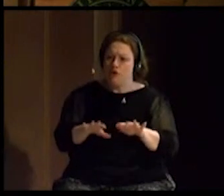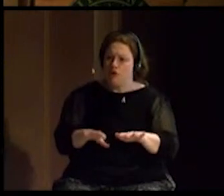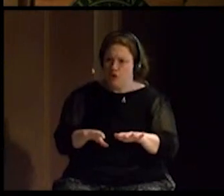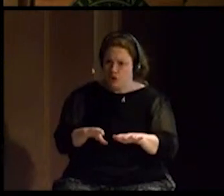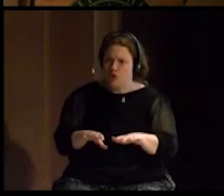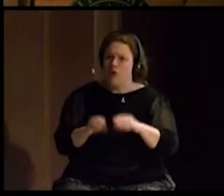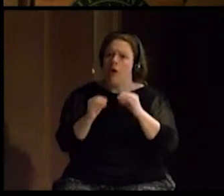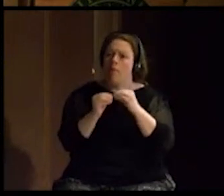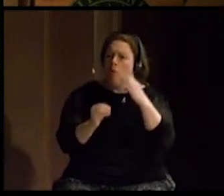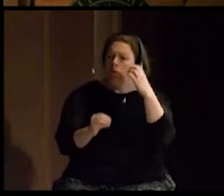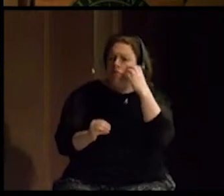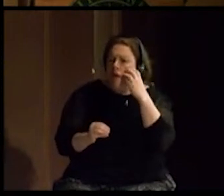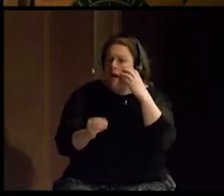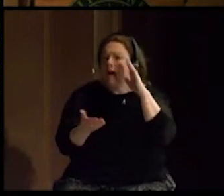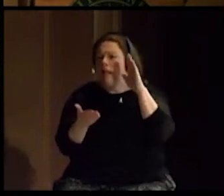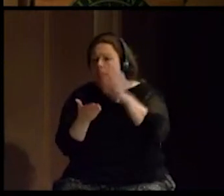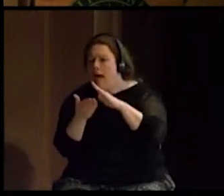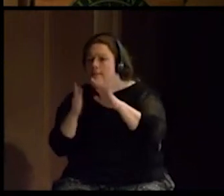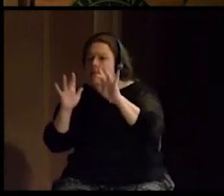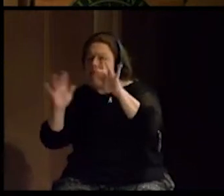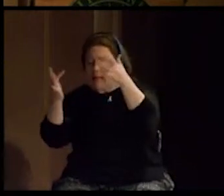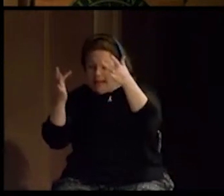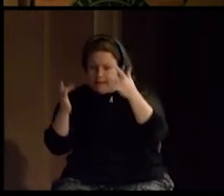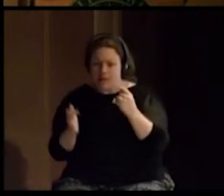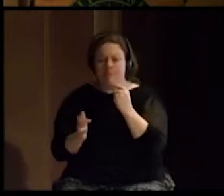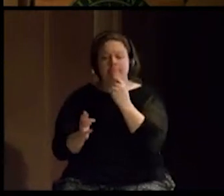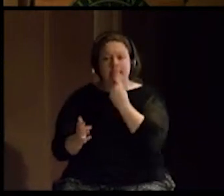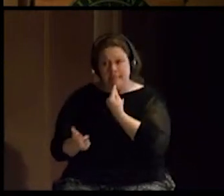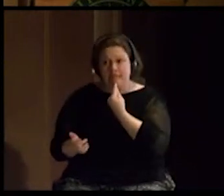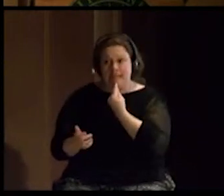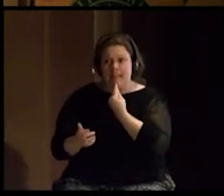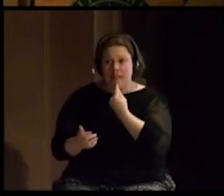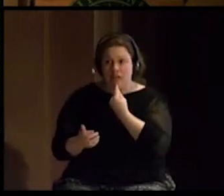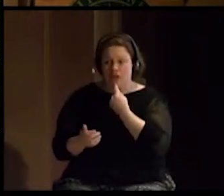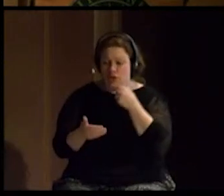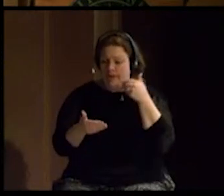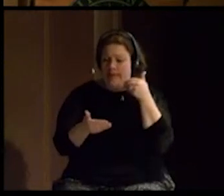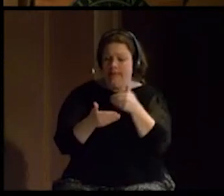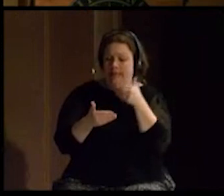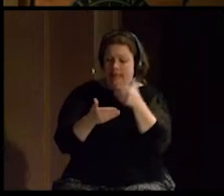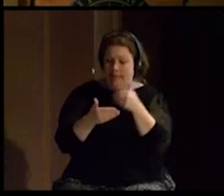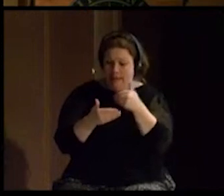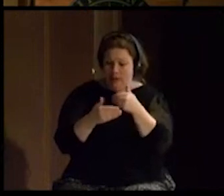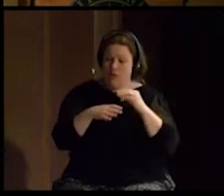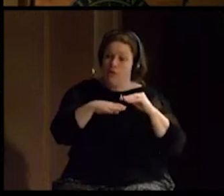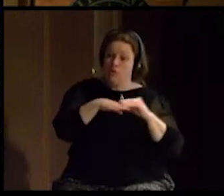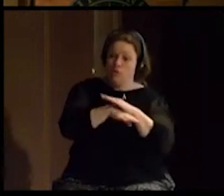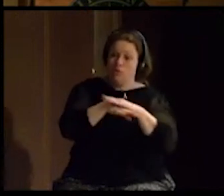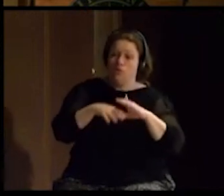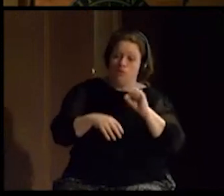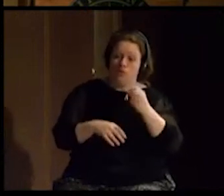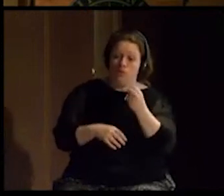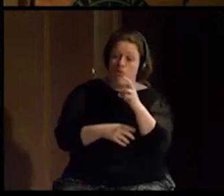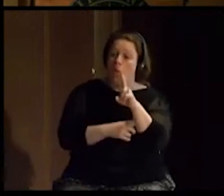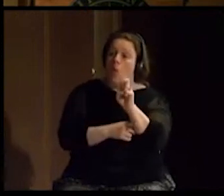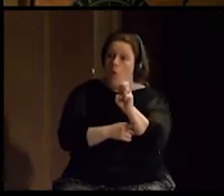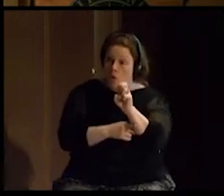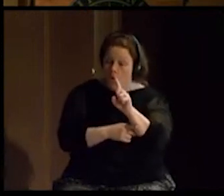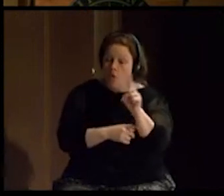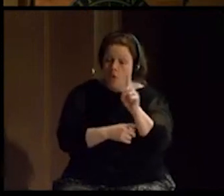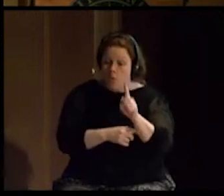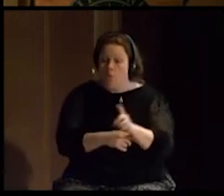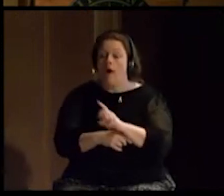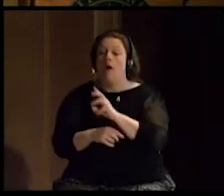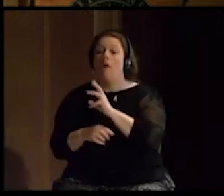uniform. Sedimentation is severe or very severe near the shore where the river meets the